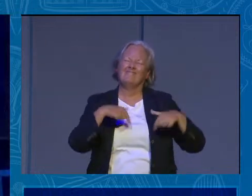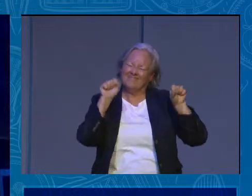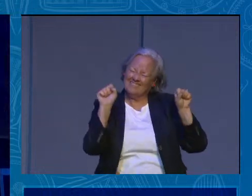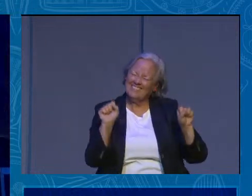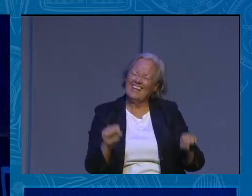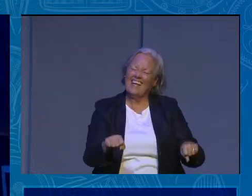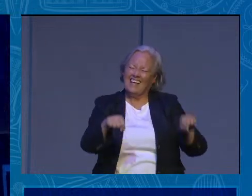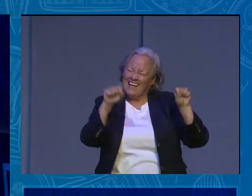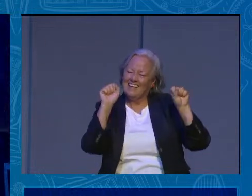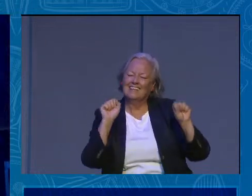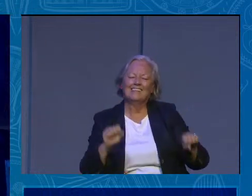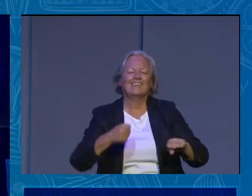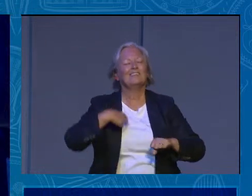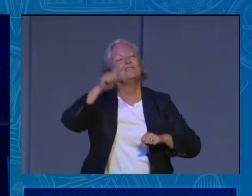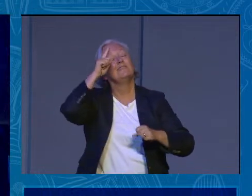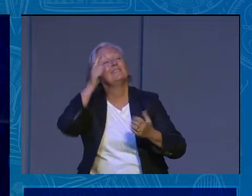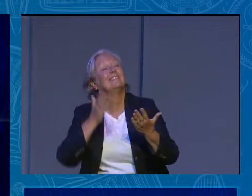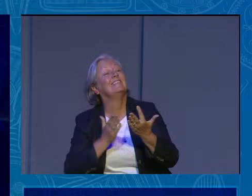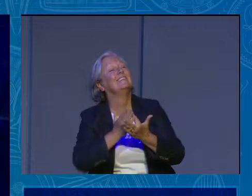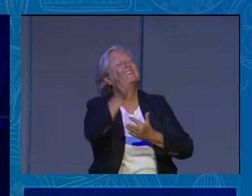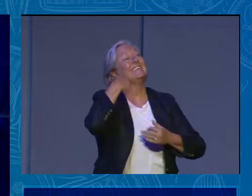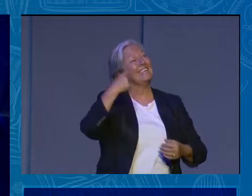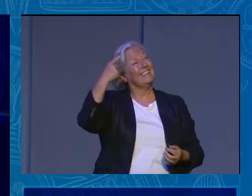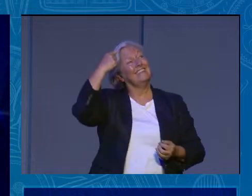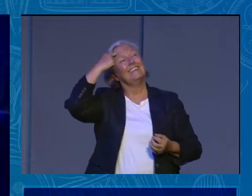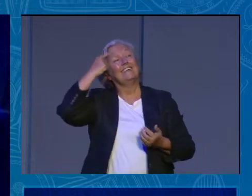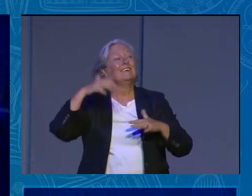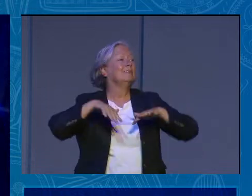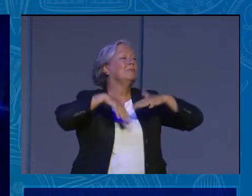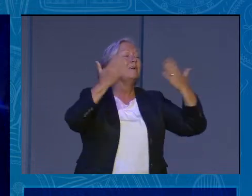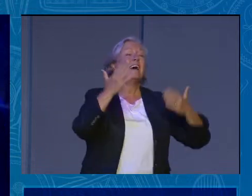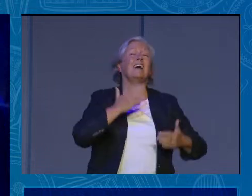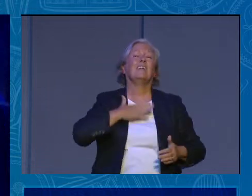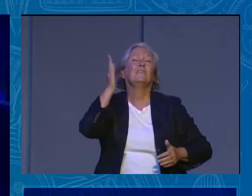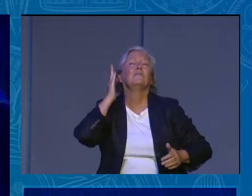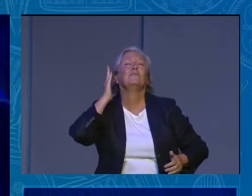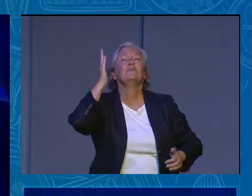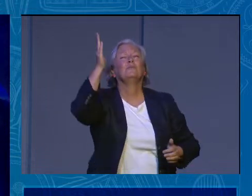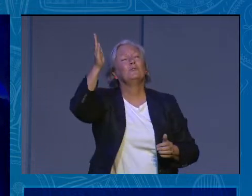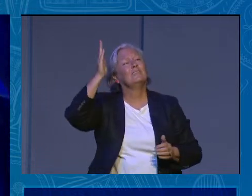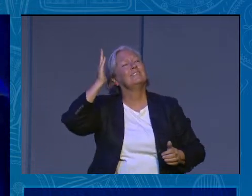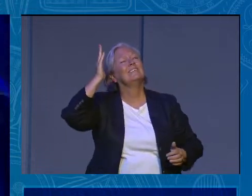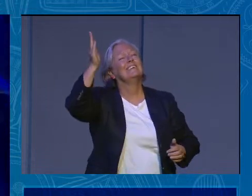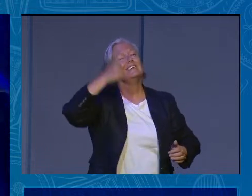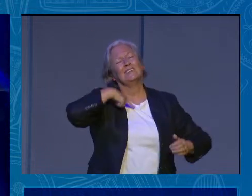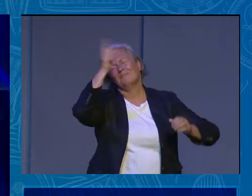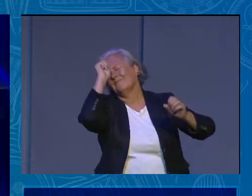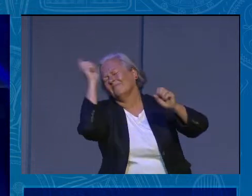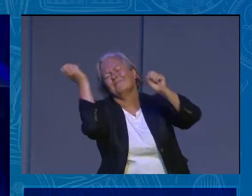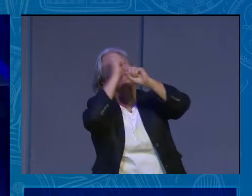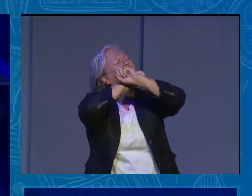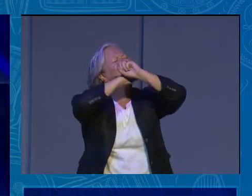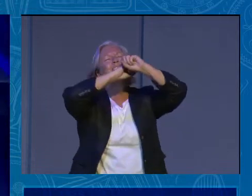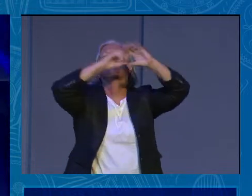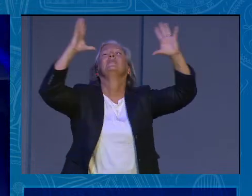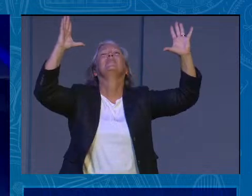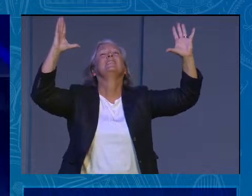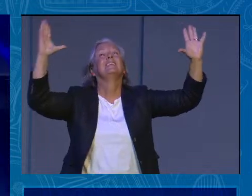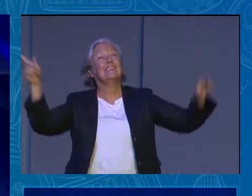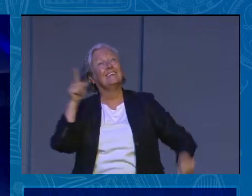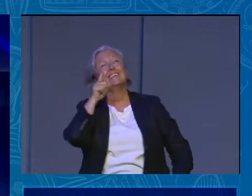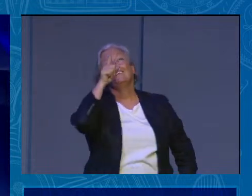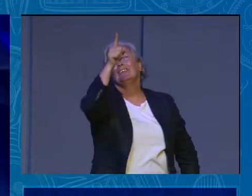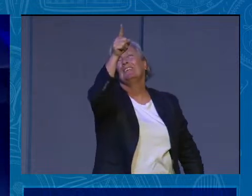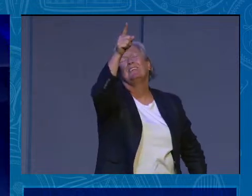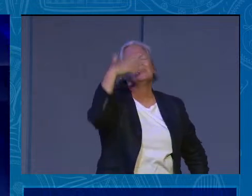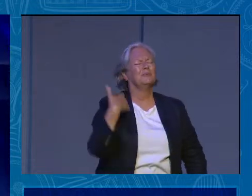awake. I think of what the world could be, a vision of the one I see.